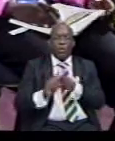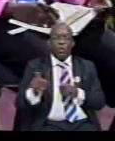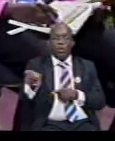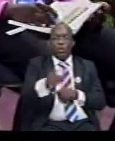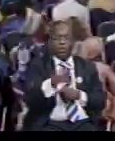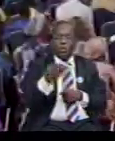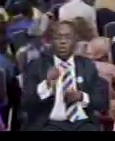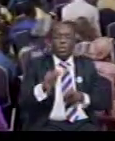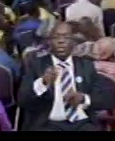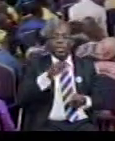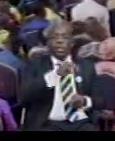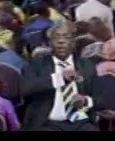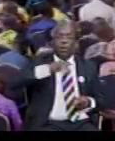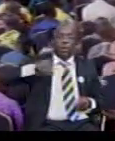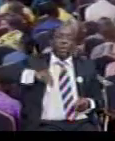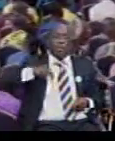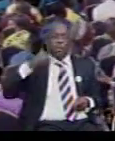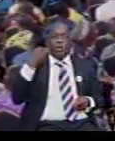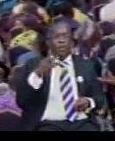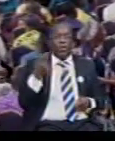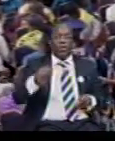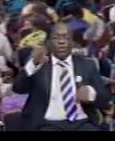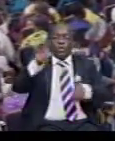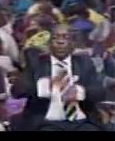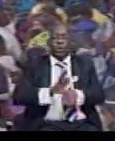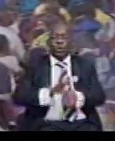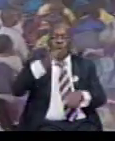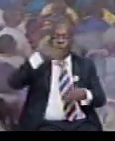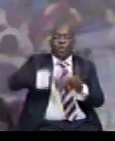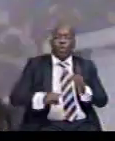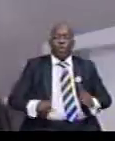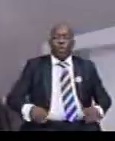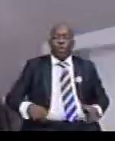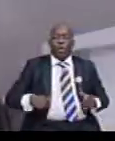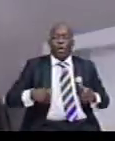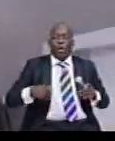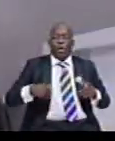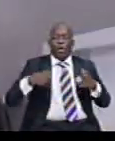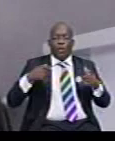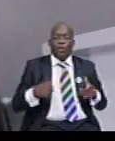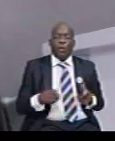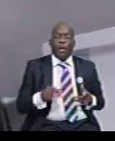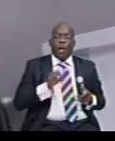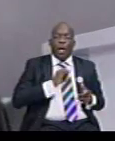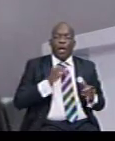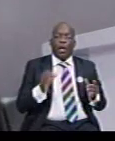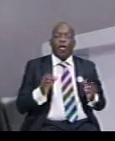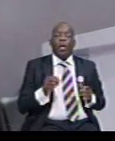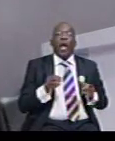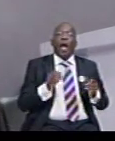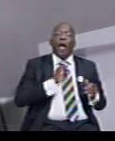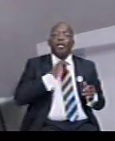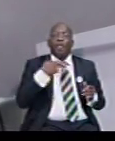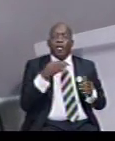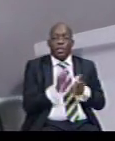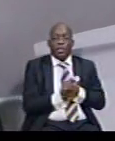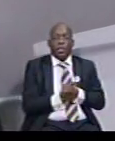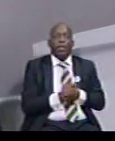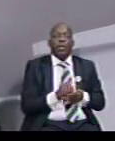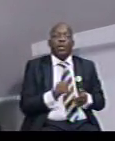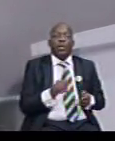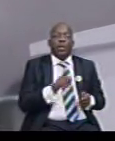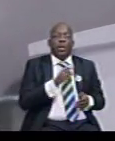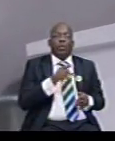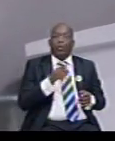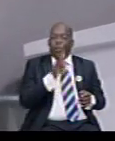membership of the church Deeper Life now. I took a chill from you to allow me to be personal a